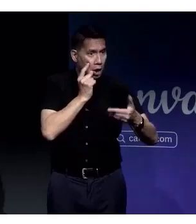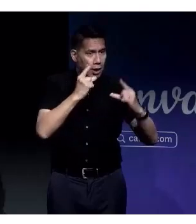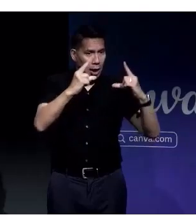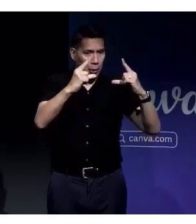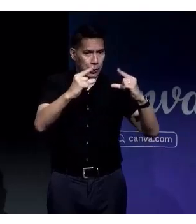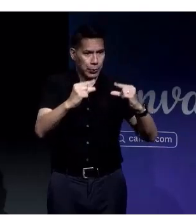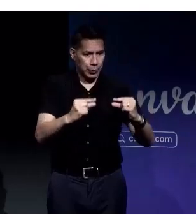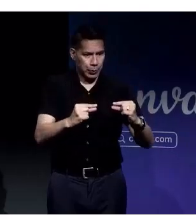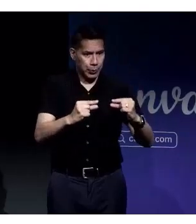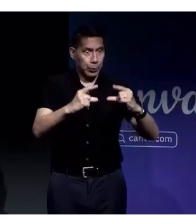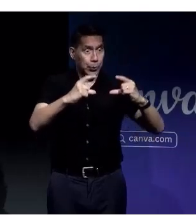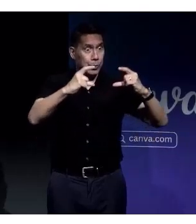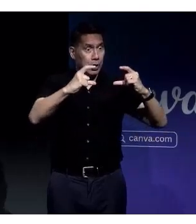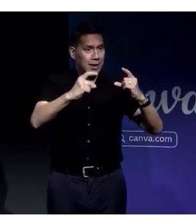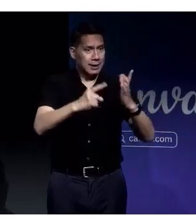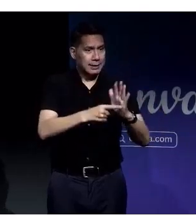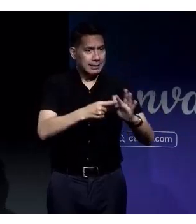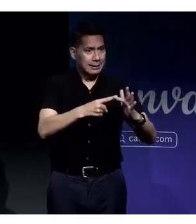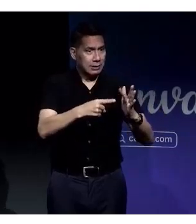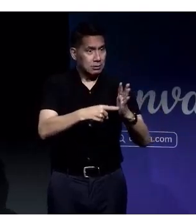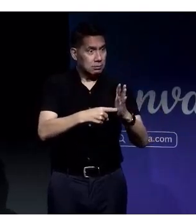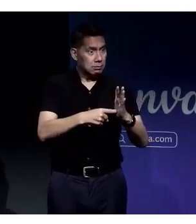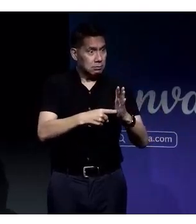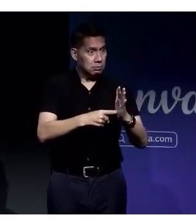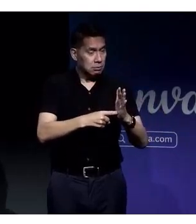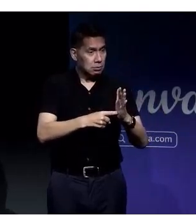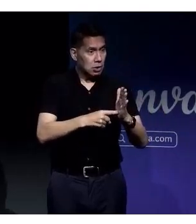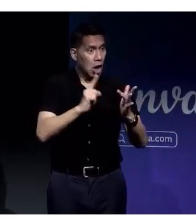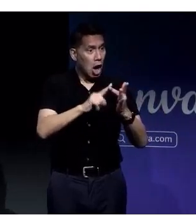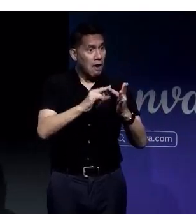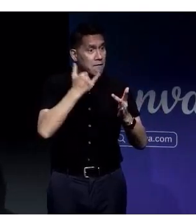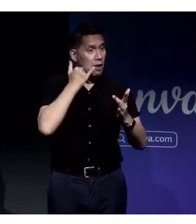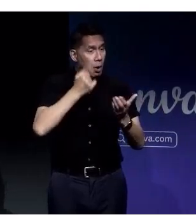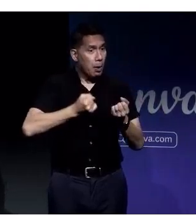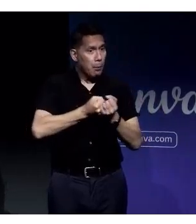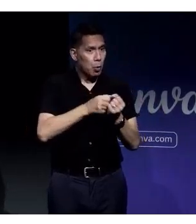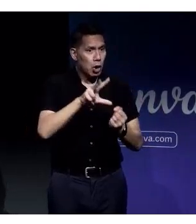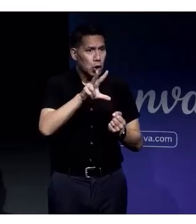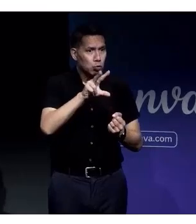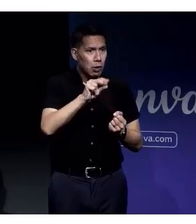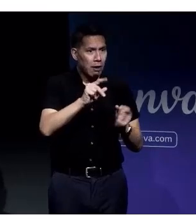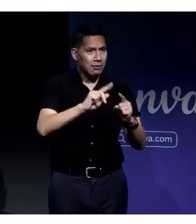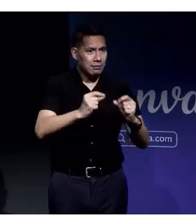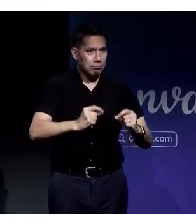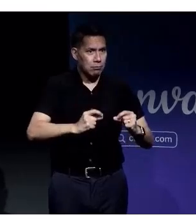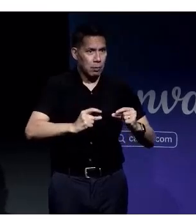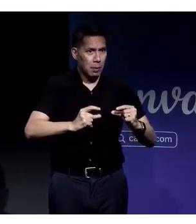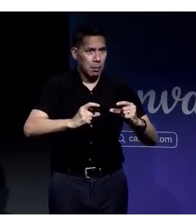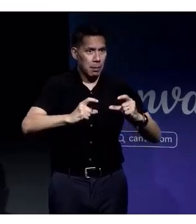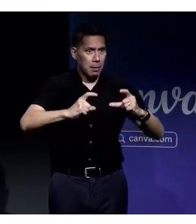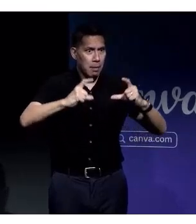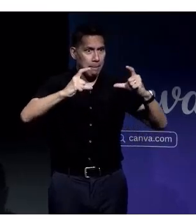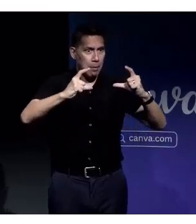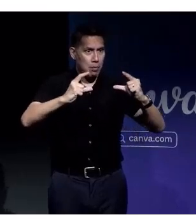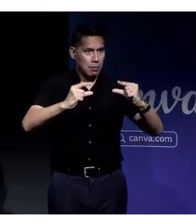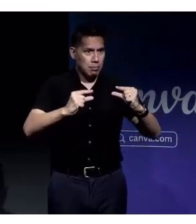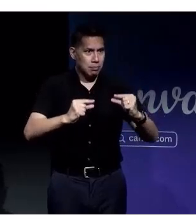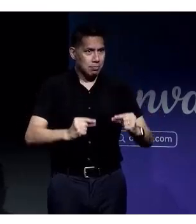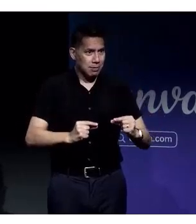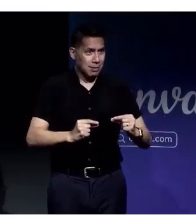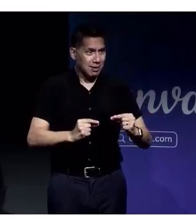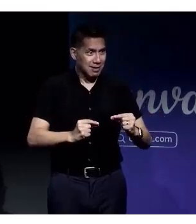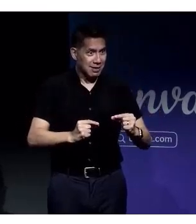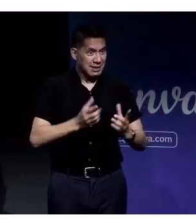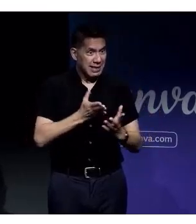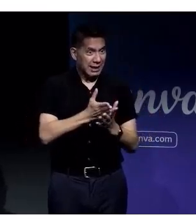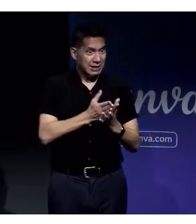your text size. The iPhone supports 12 different text sizes if you take the accessibility text